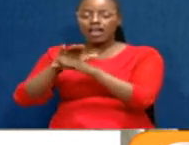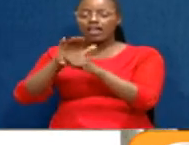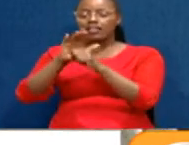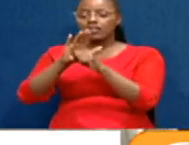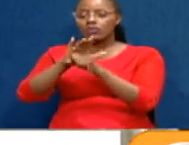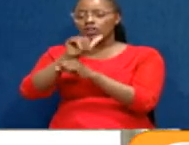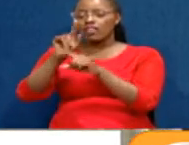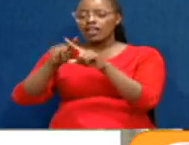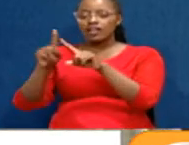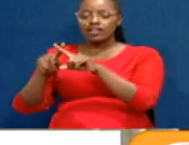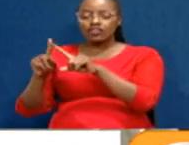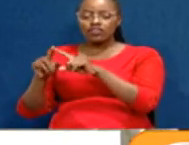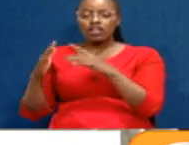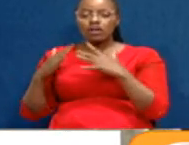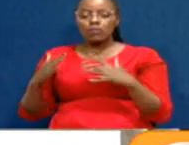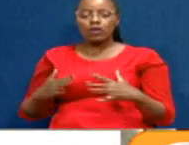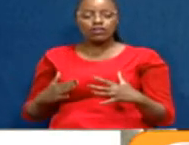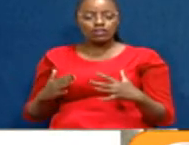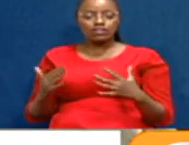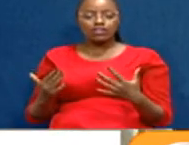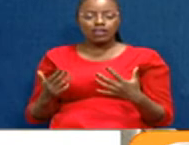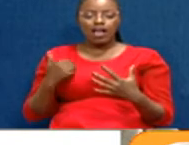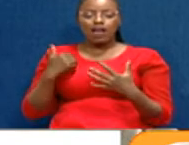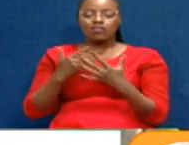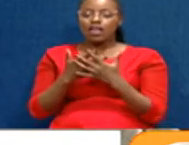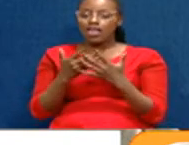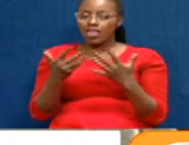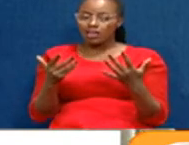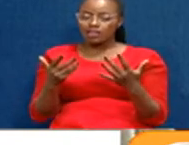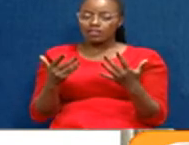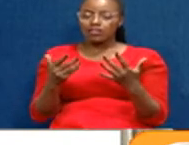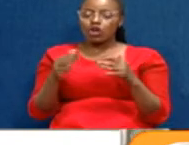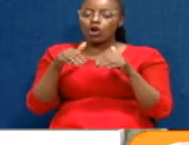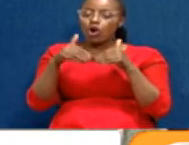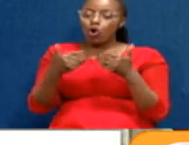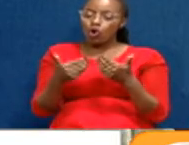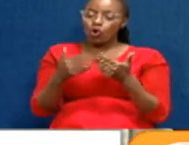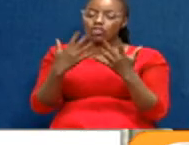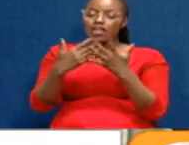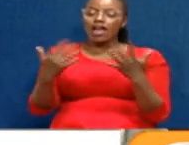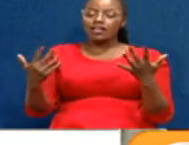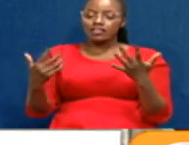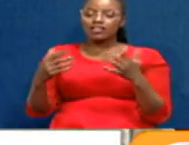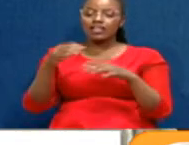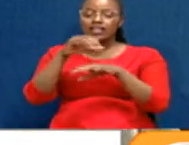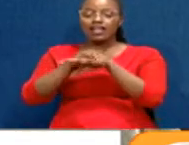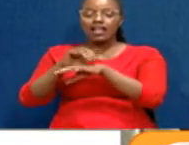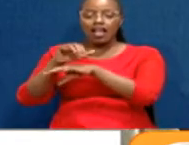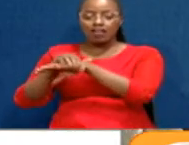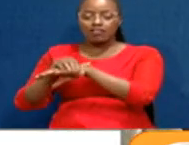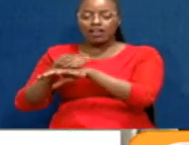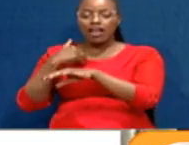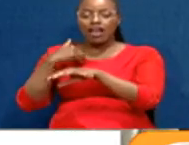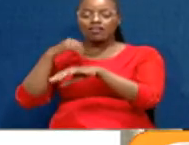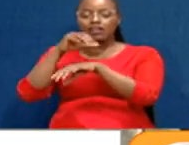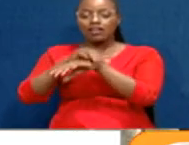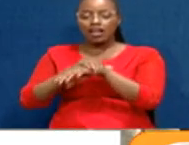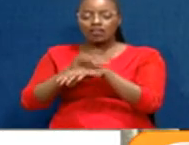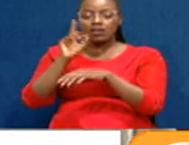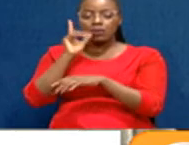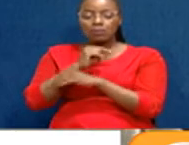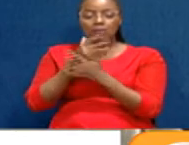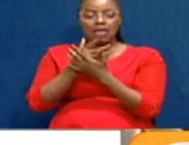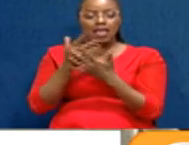bodies. So my question is, do we have anyone, or has the asset recovery been able to recover